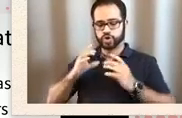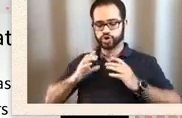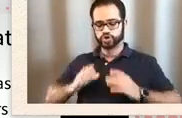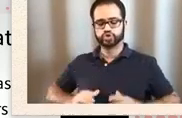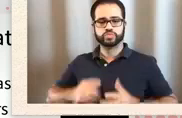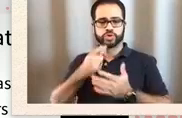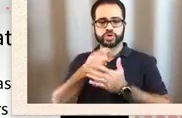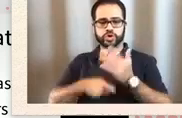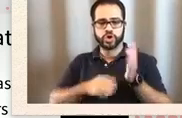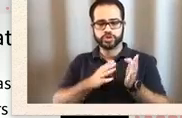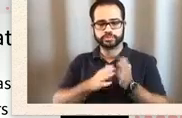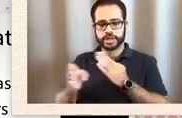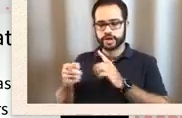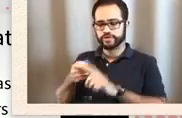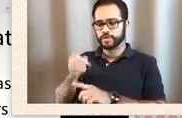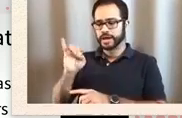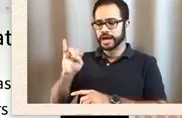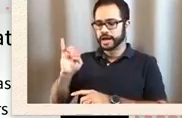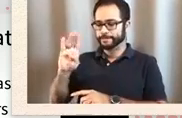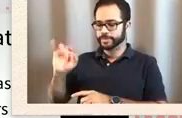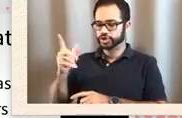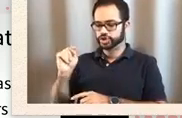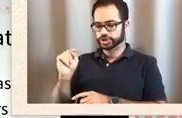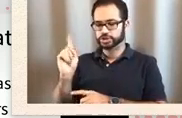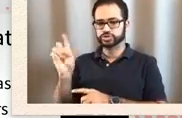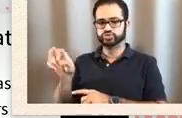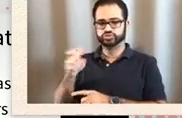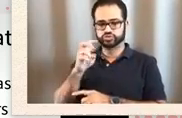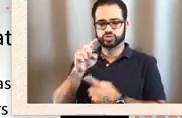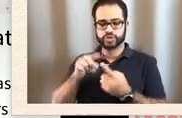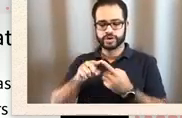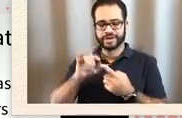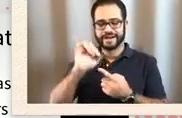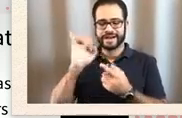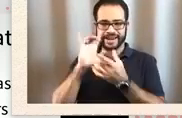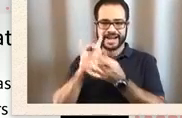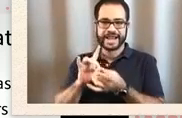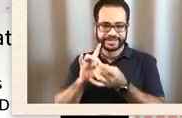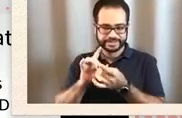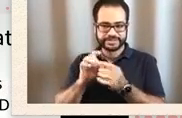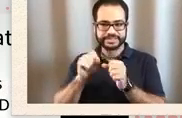the iBudget application to the APD iConnect system.